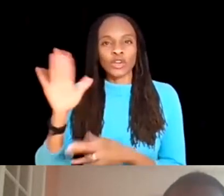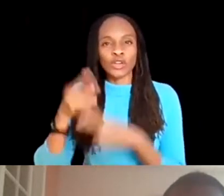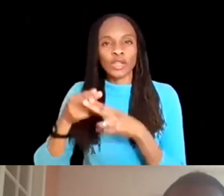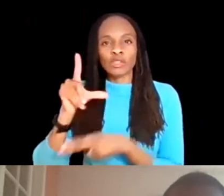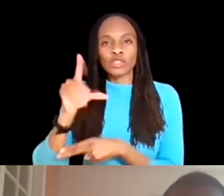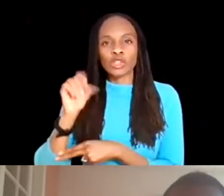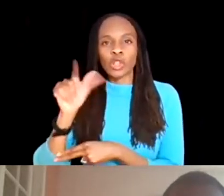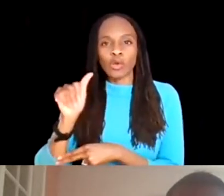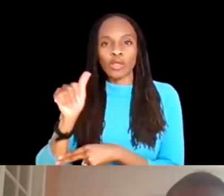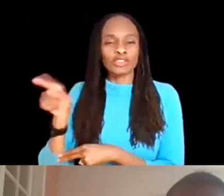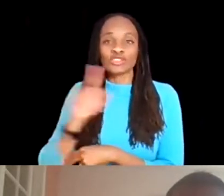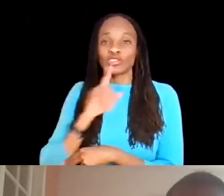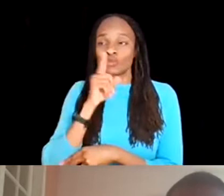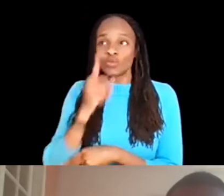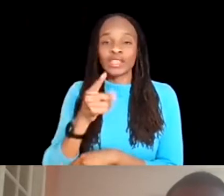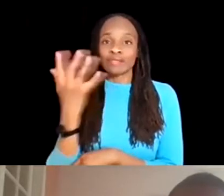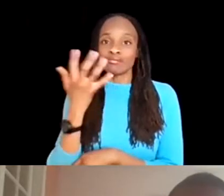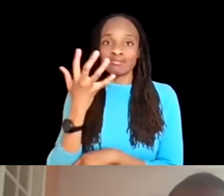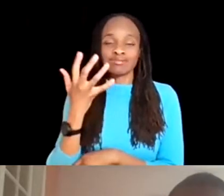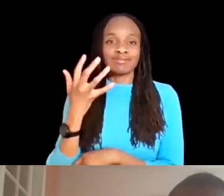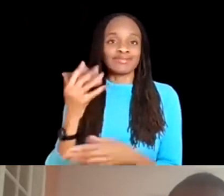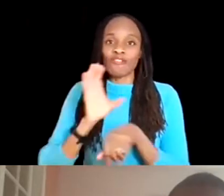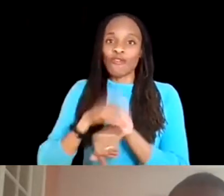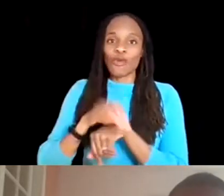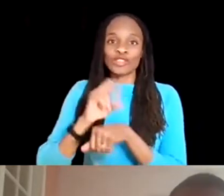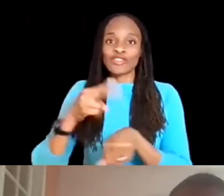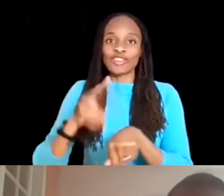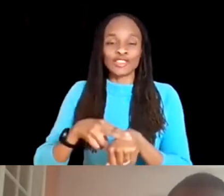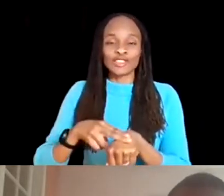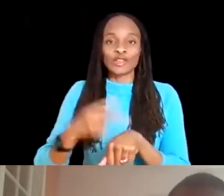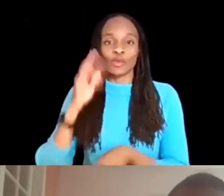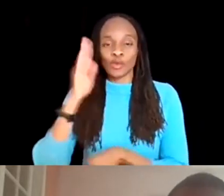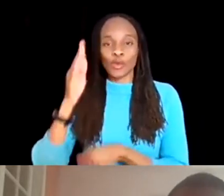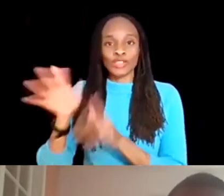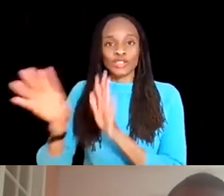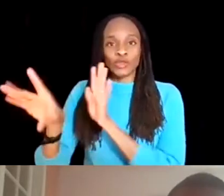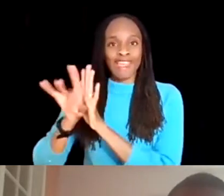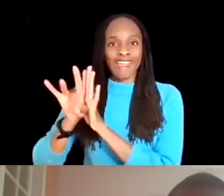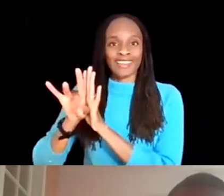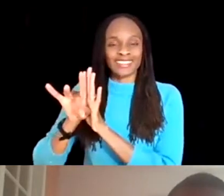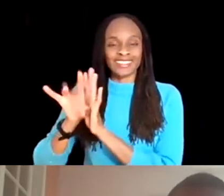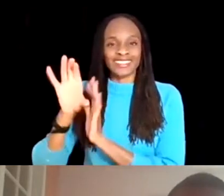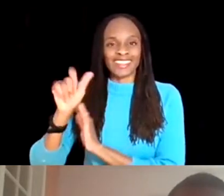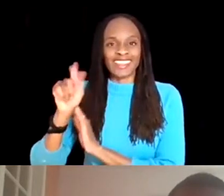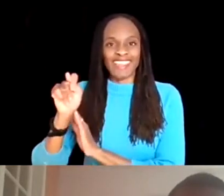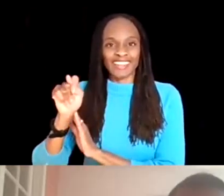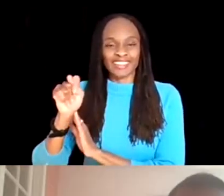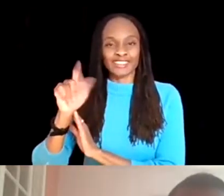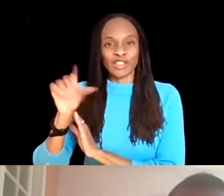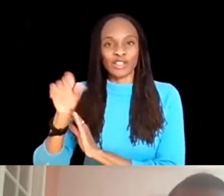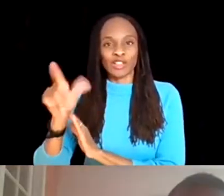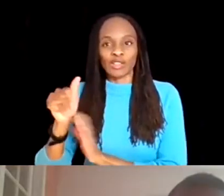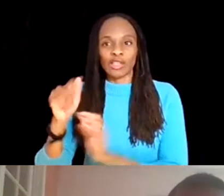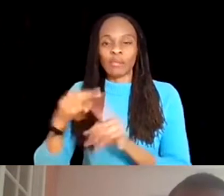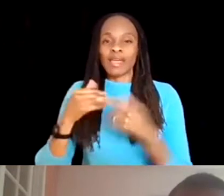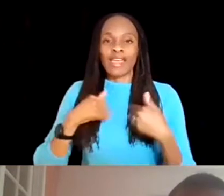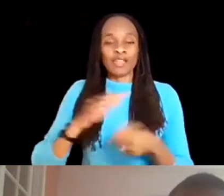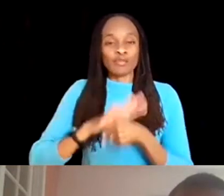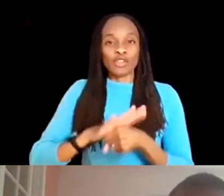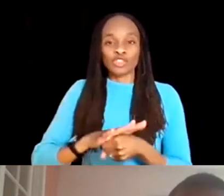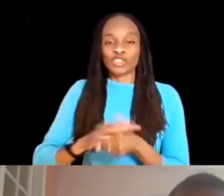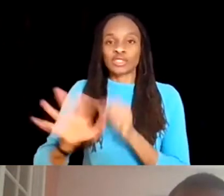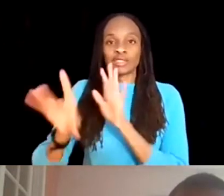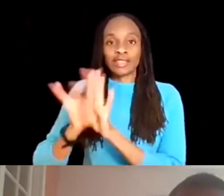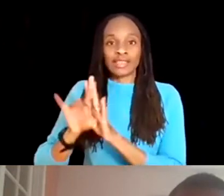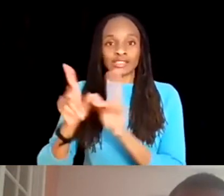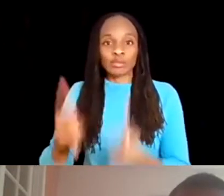was absolutely unequivocal. We were going to cast Lolo. And that became really difficult. There was pressure to cast someone who was